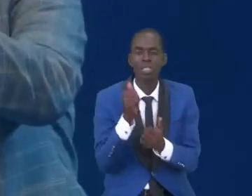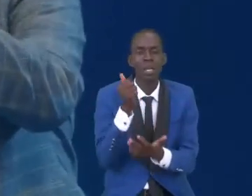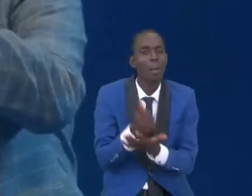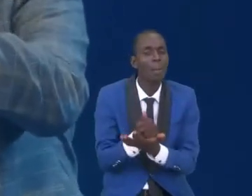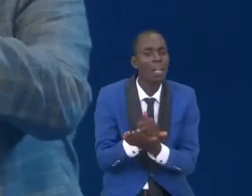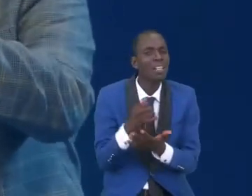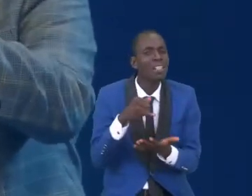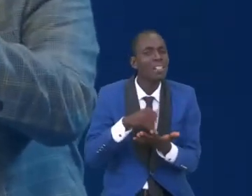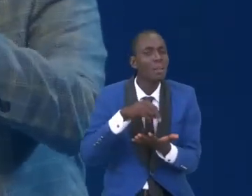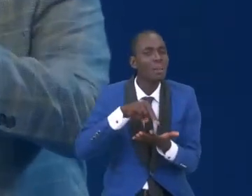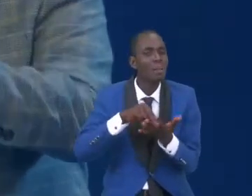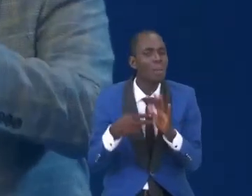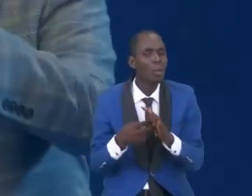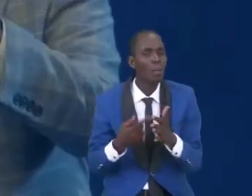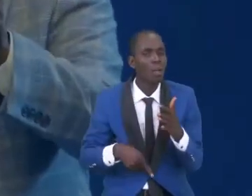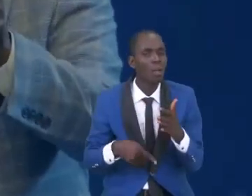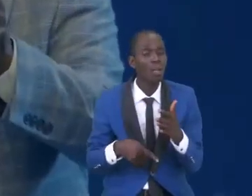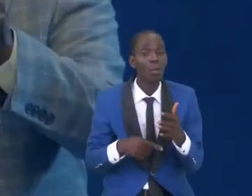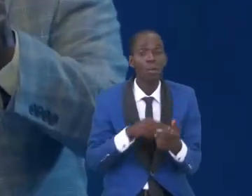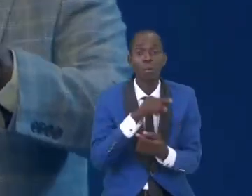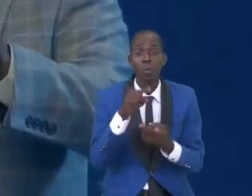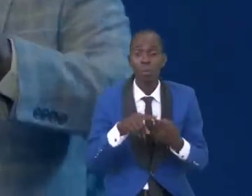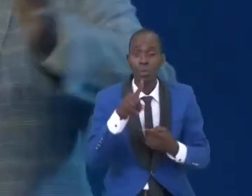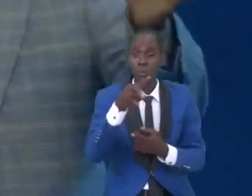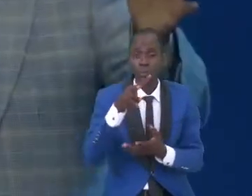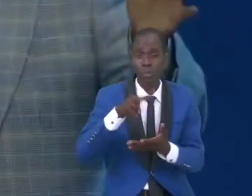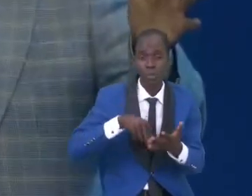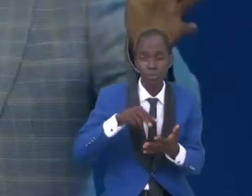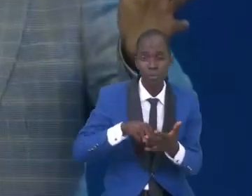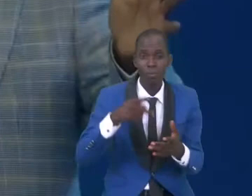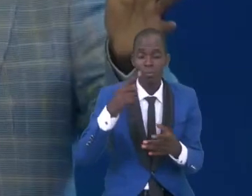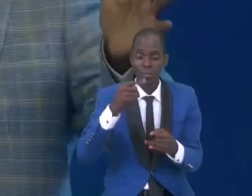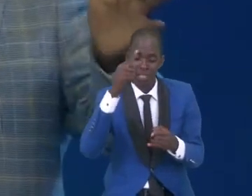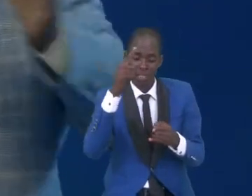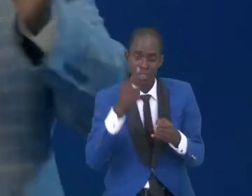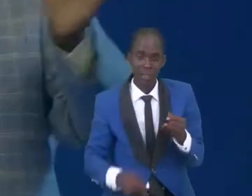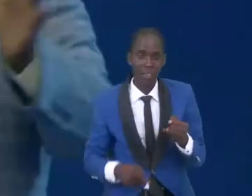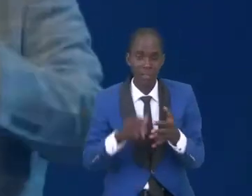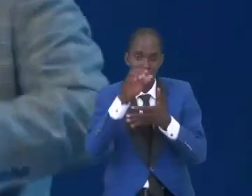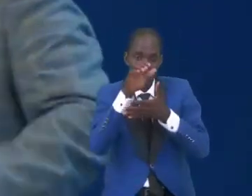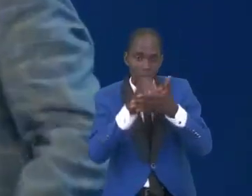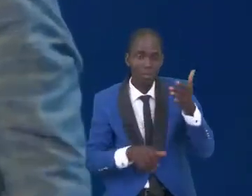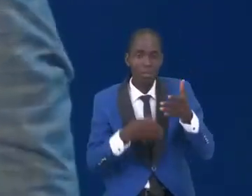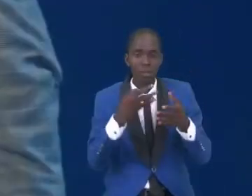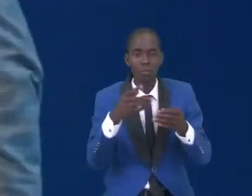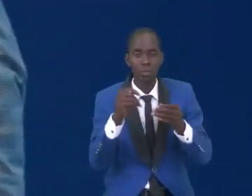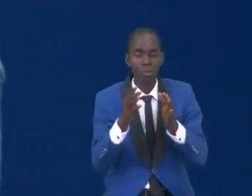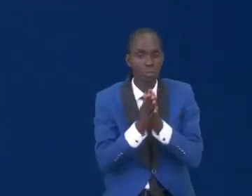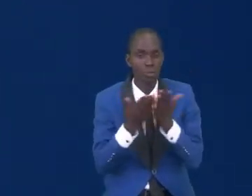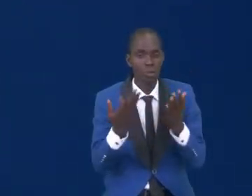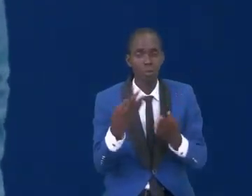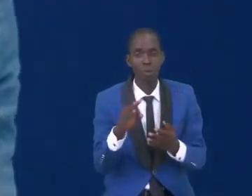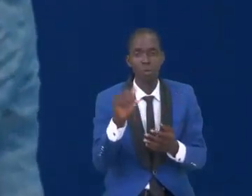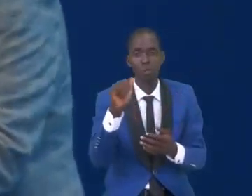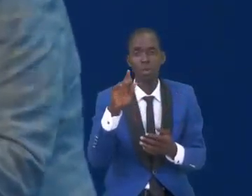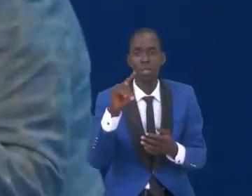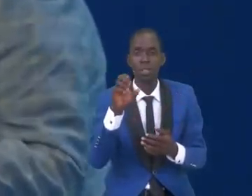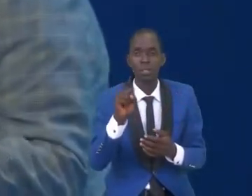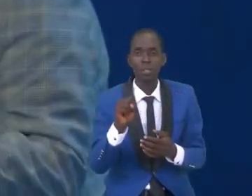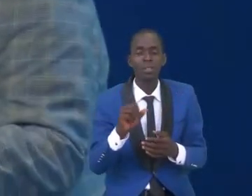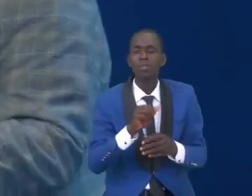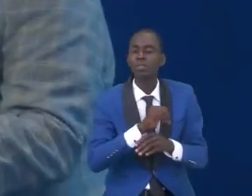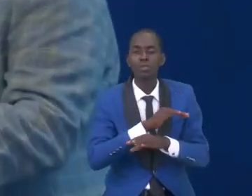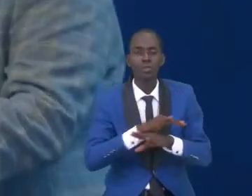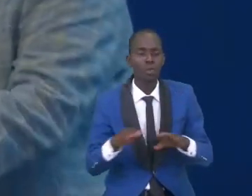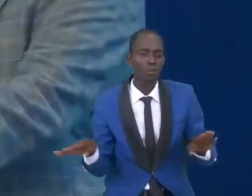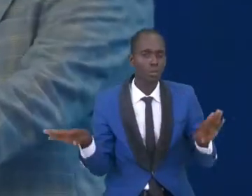means that when you read the last chapter of the Acts of Apostles, they didn't seal it